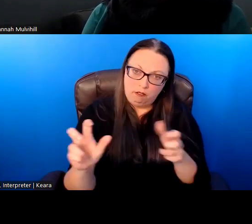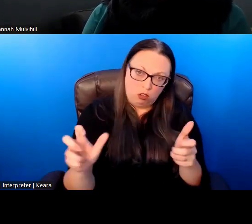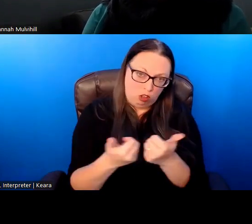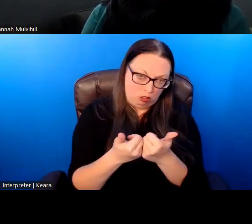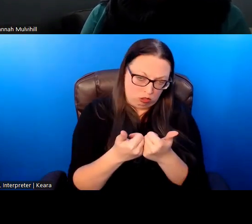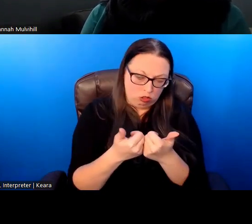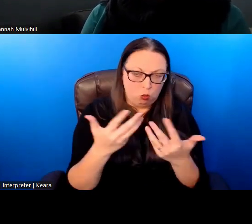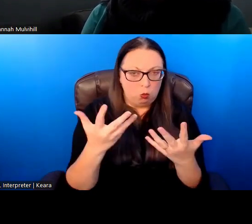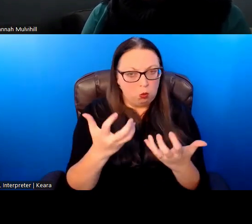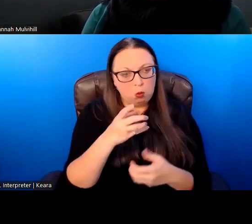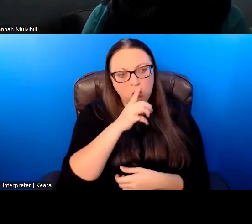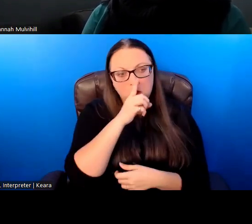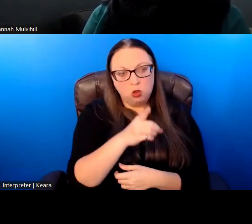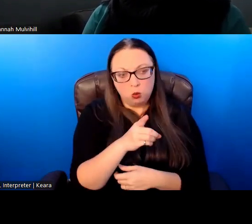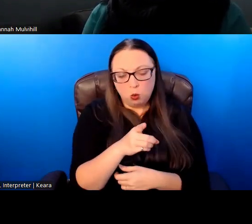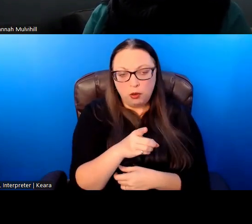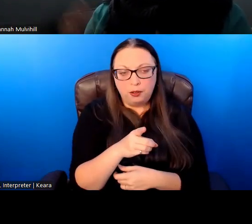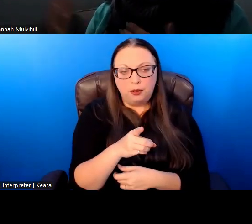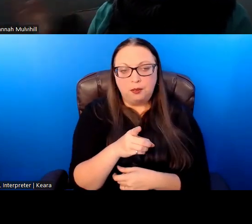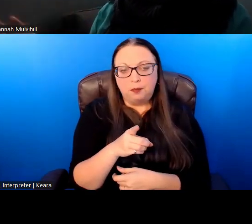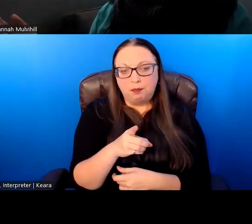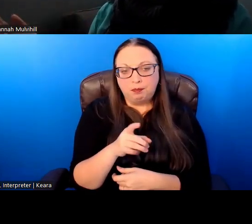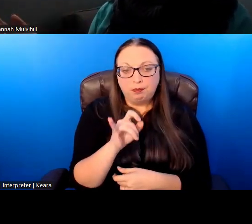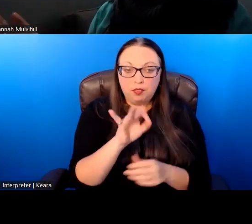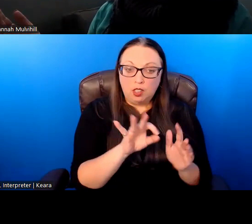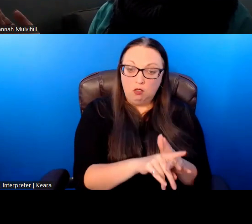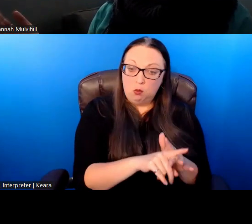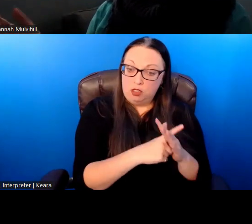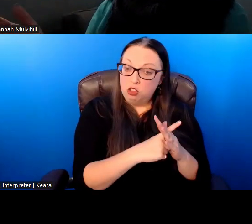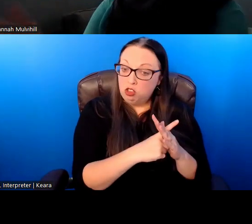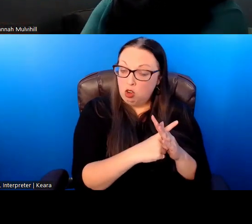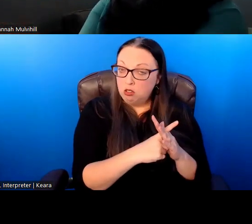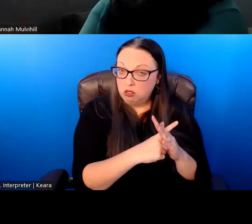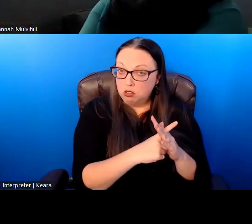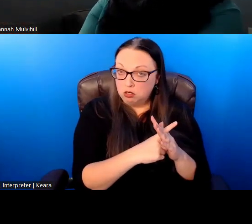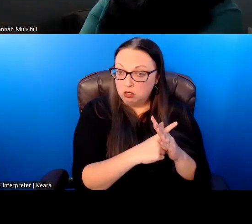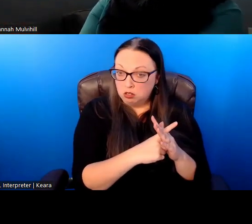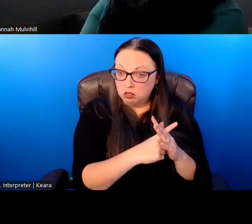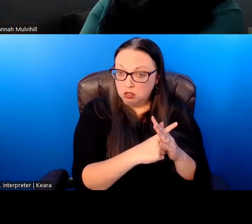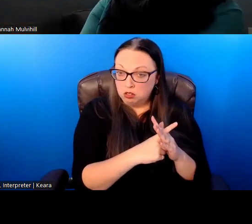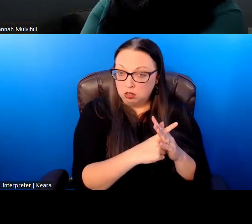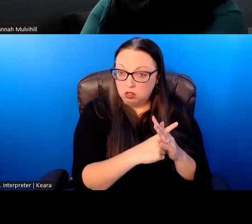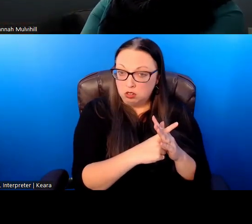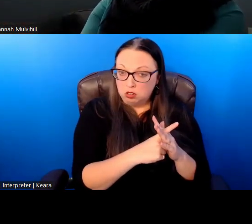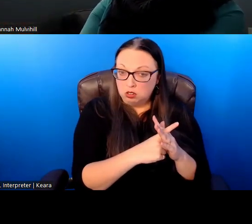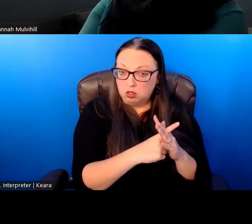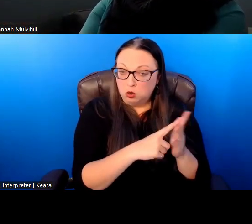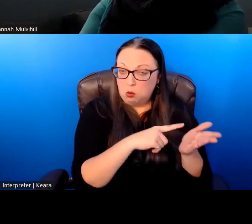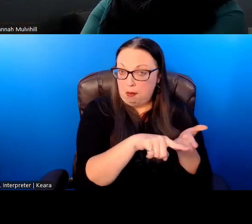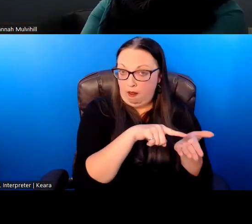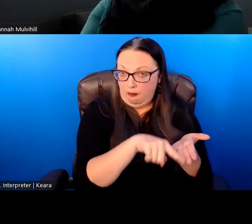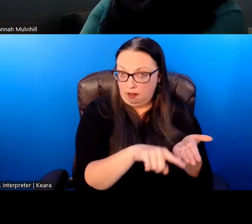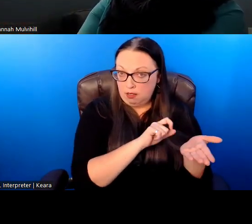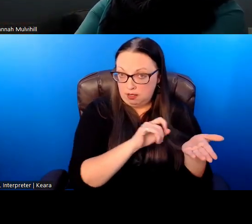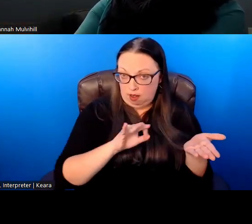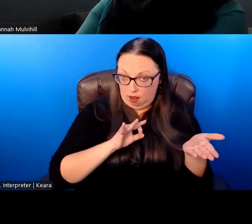sure that we're able to if we start to be able, or we start to pay staff,